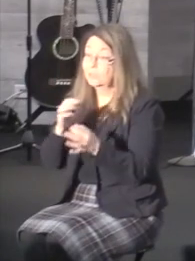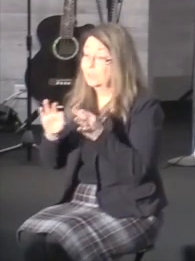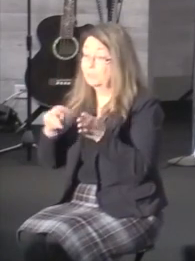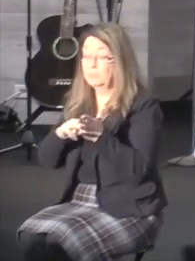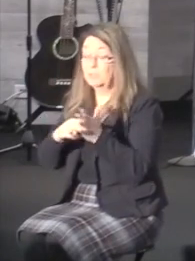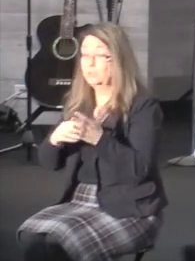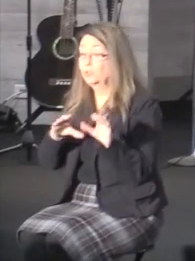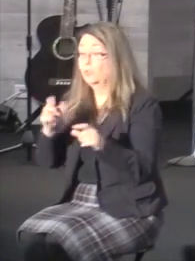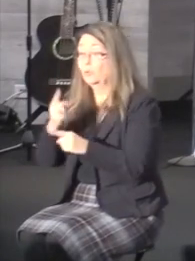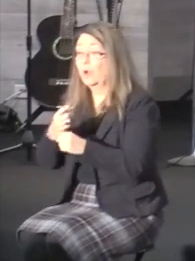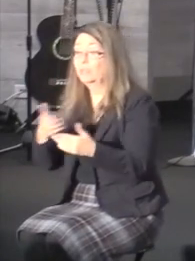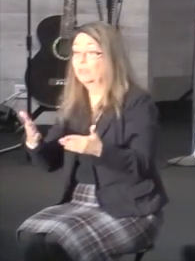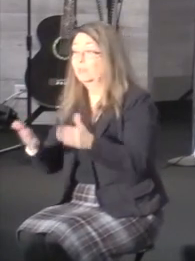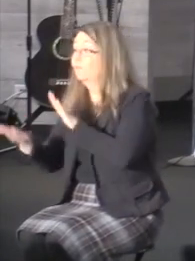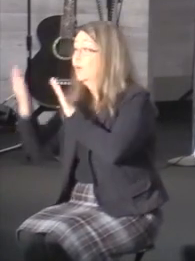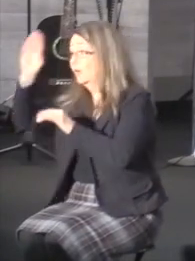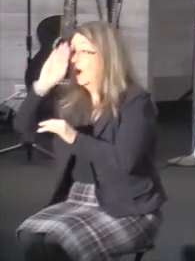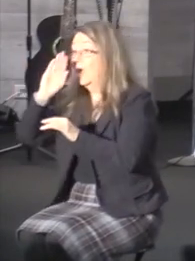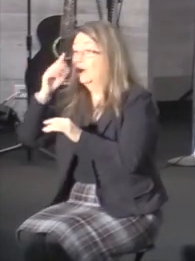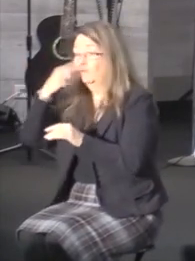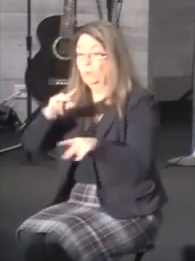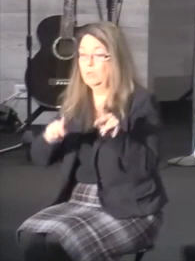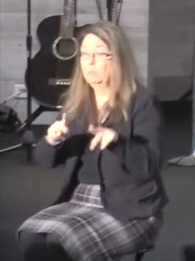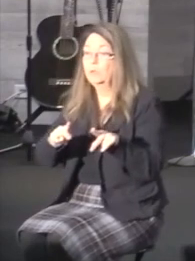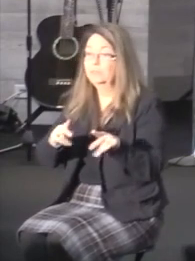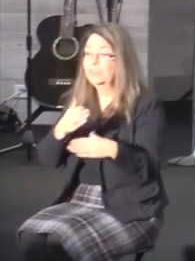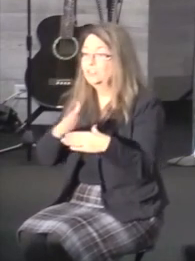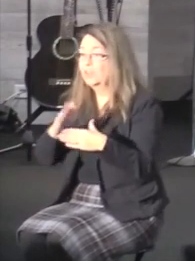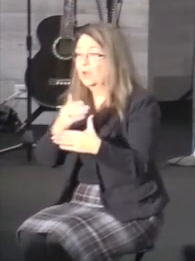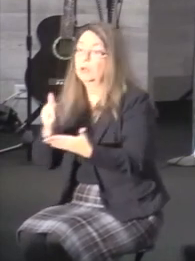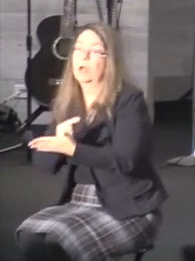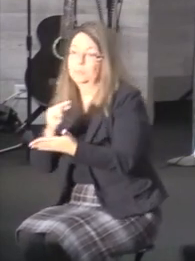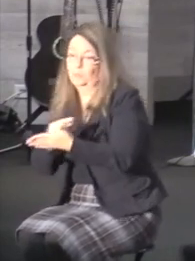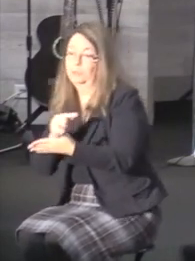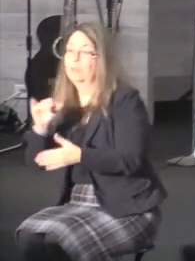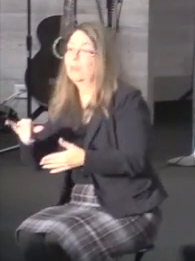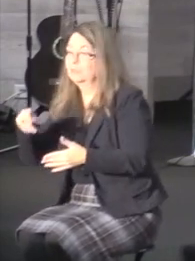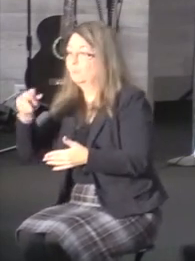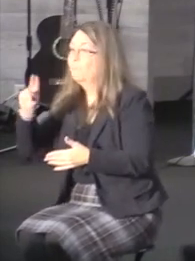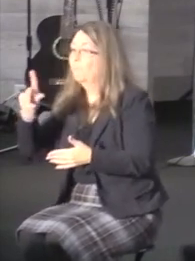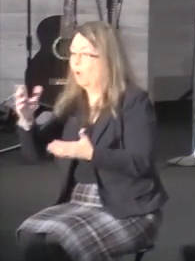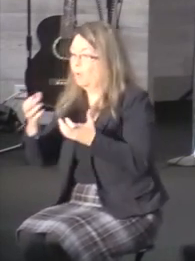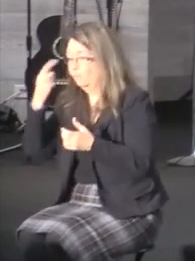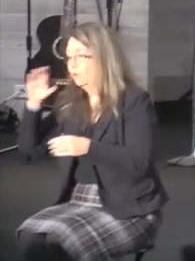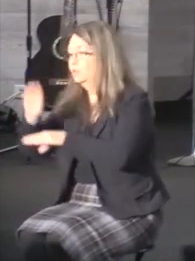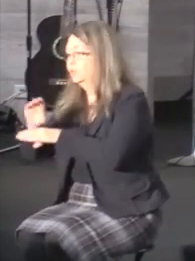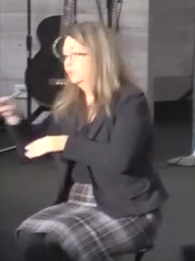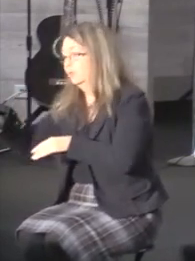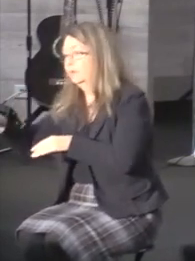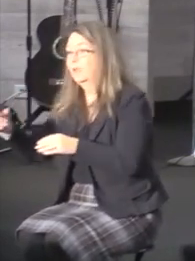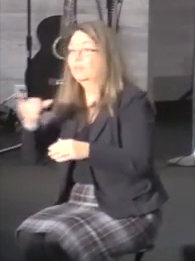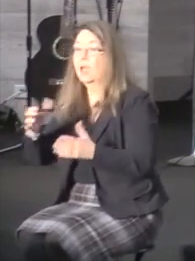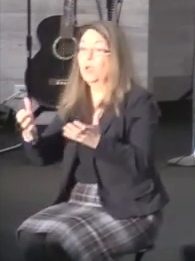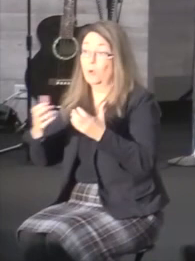that means. Doing the right thing by God for the people around you and in sharing the gospel. That's what Paul wanted for the church at Philippi. That's what I